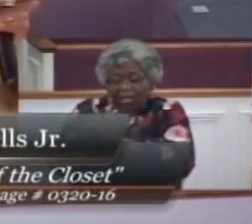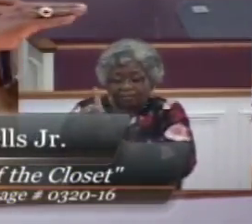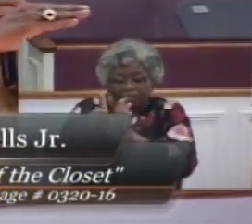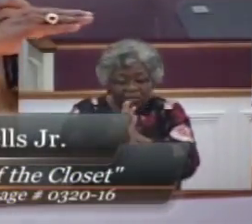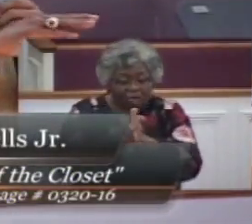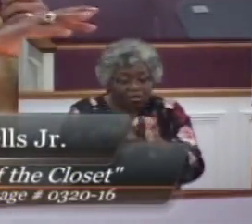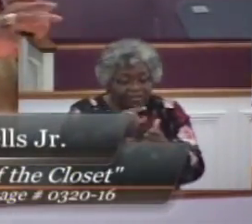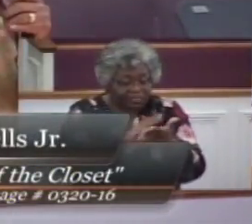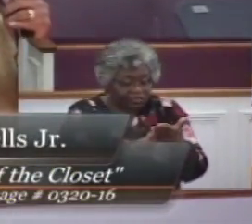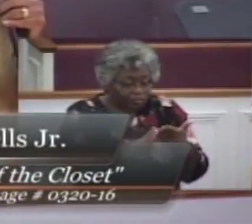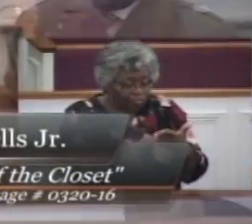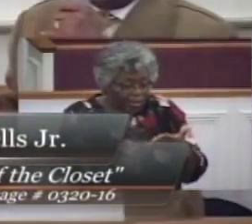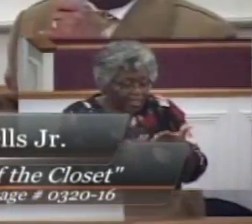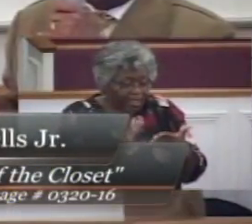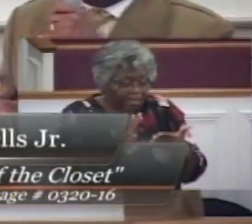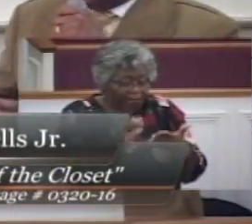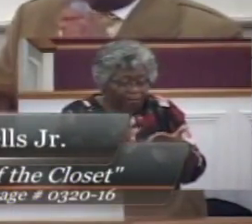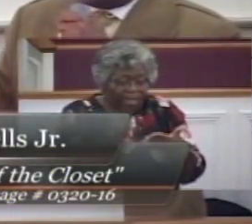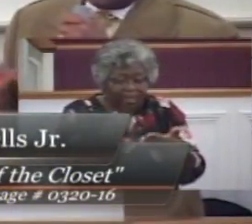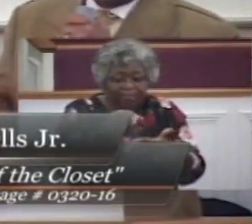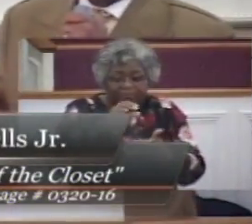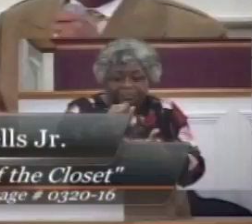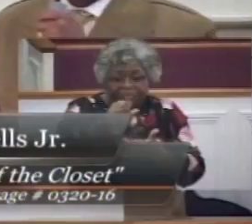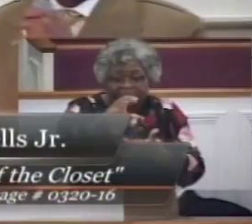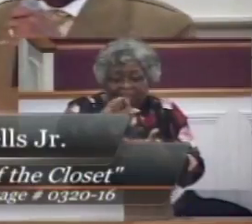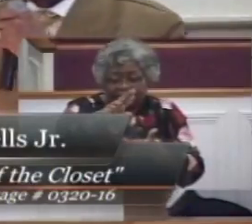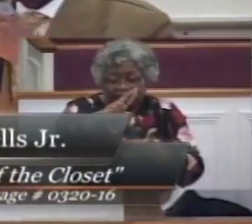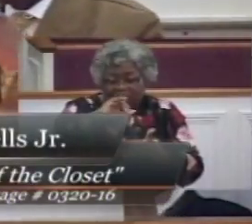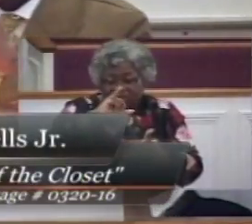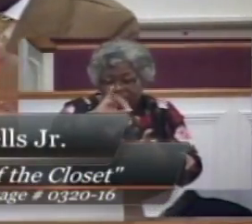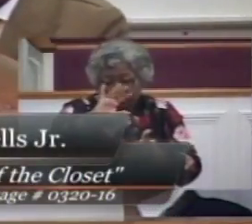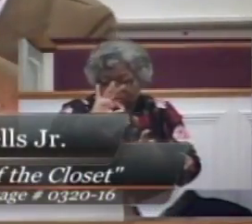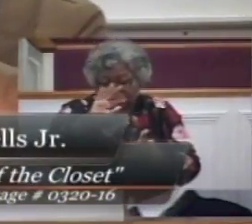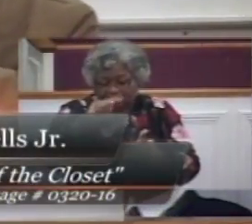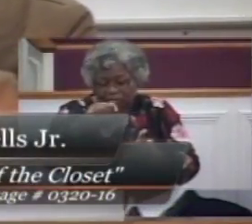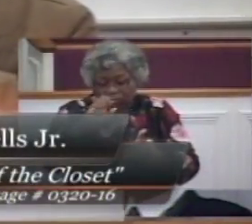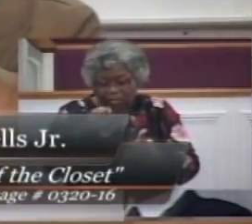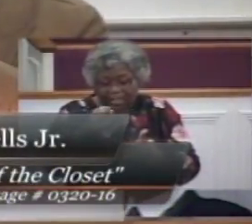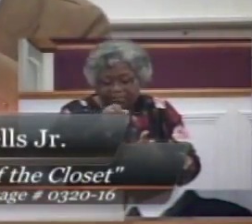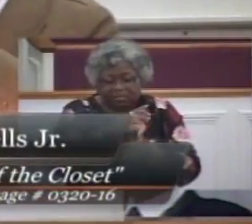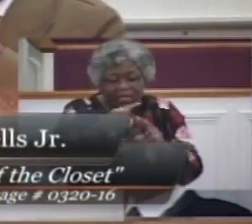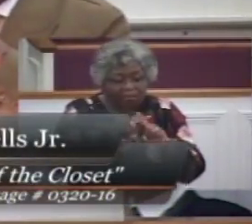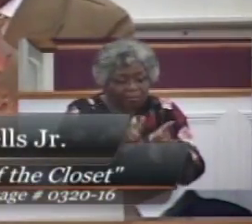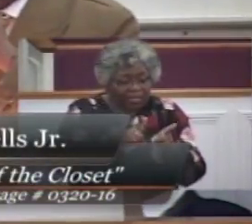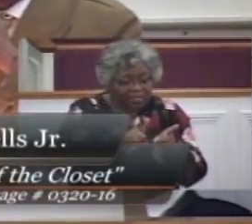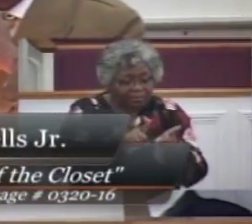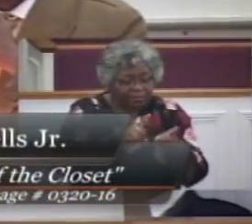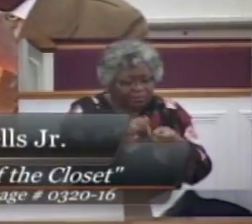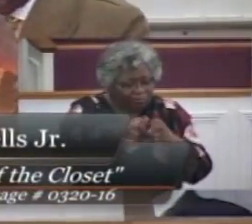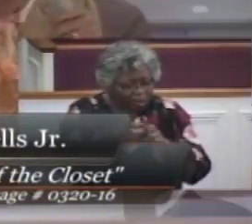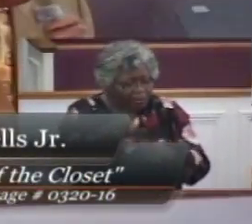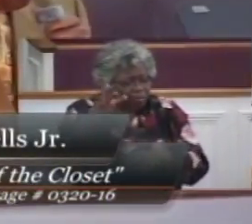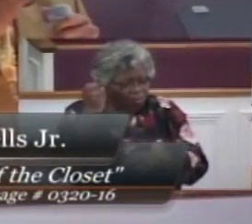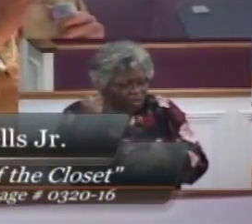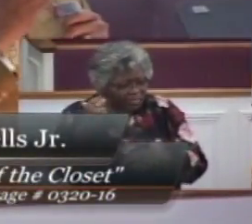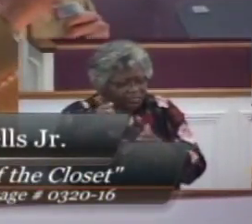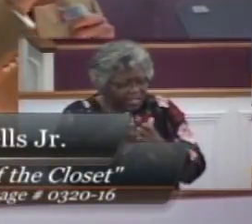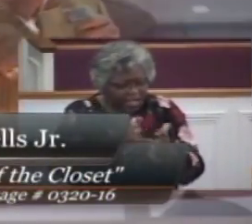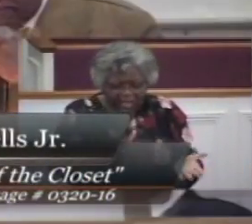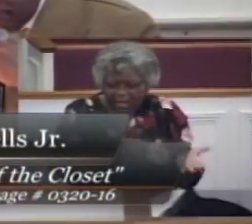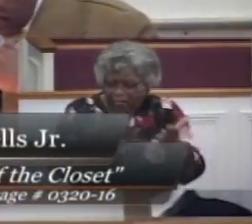is read by the scribes, is carried out by the Pharisees. But the problem was it